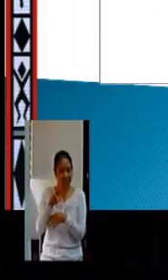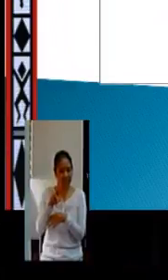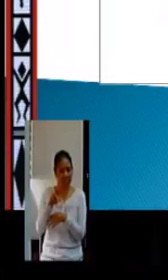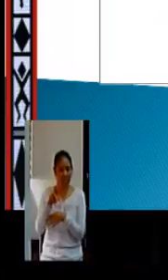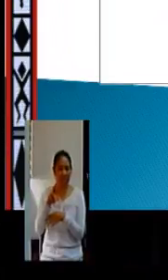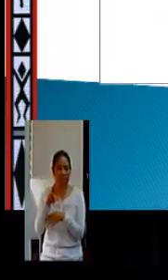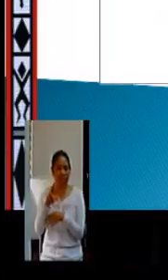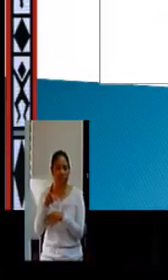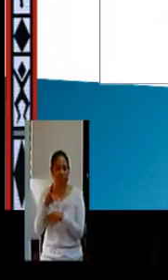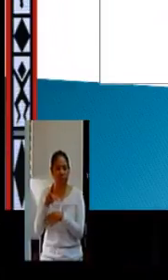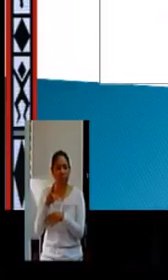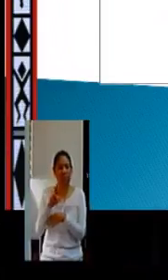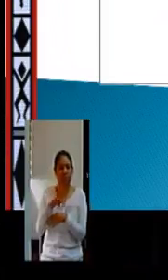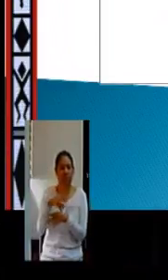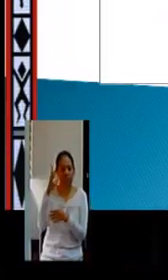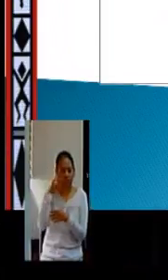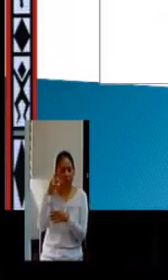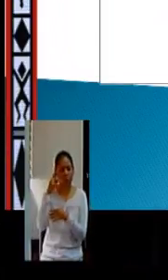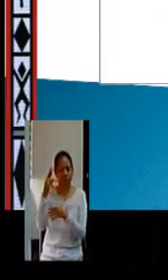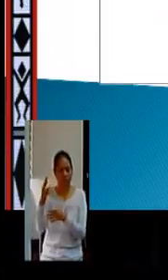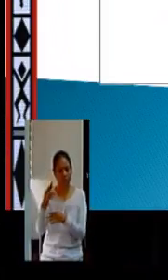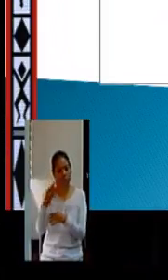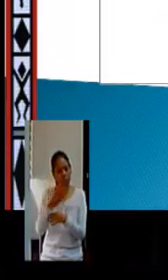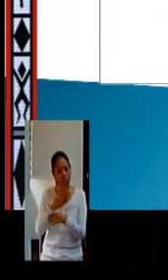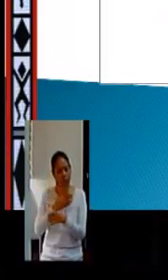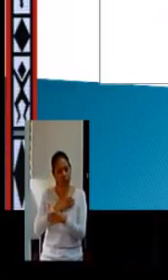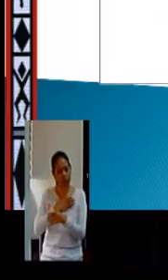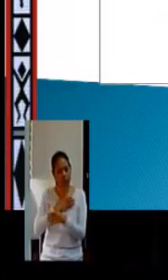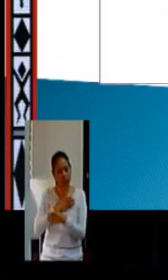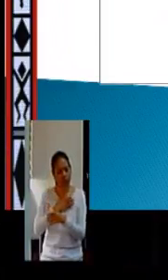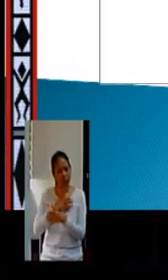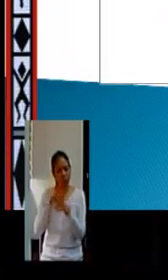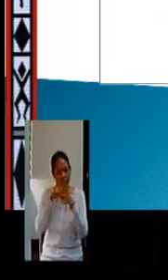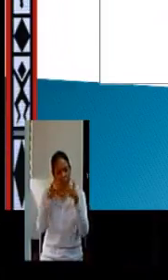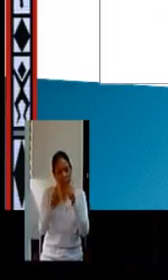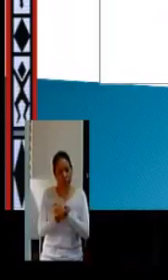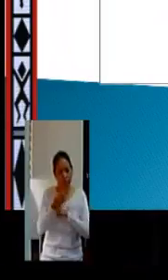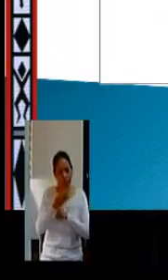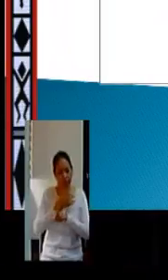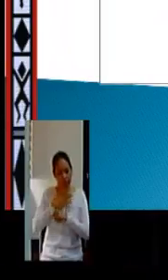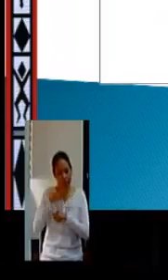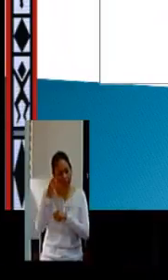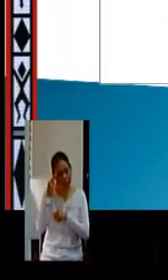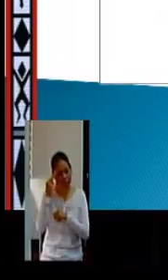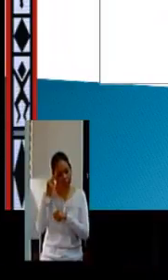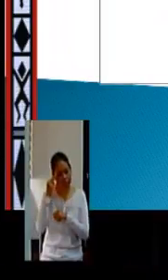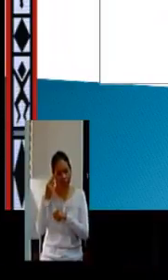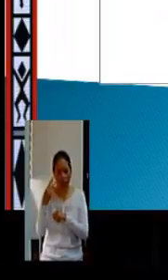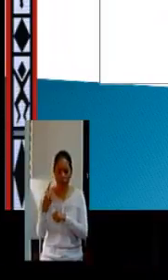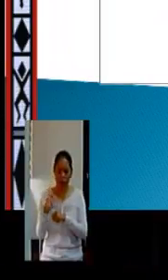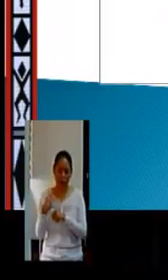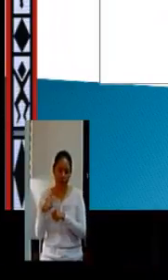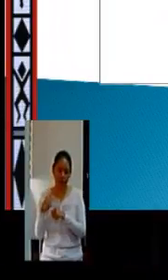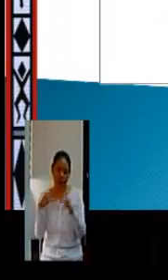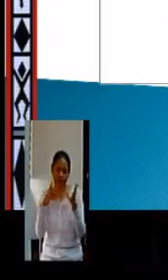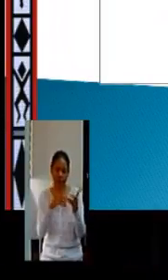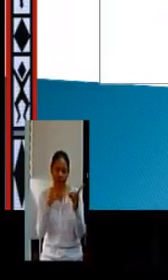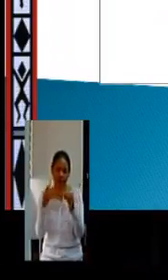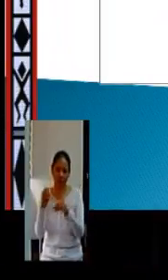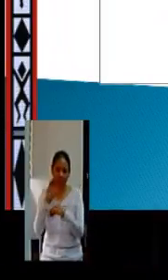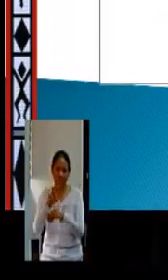this petition, it changed my mind. Nasabi ko sa sarili ko, may ginagawa naman pala ang Commission of